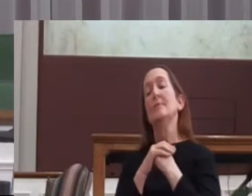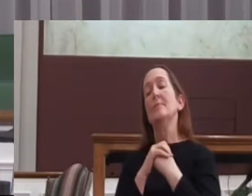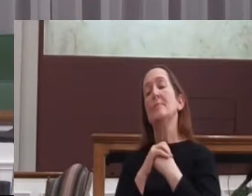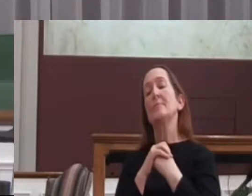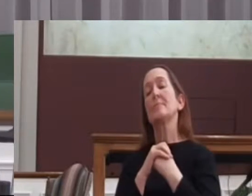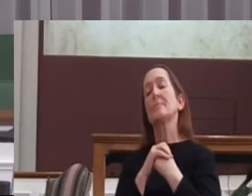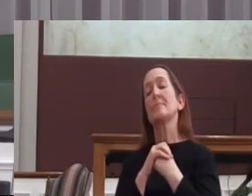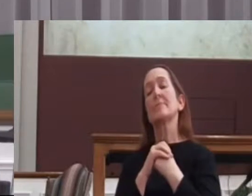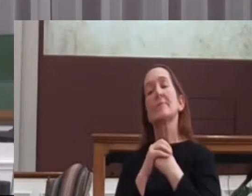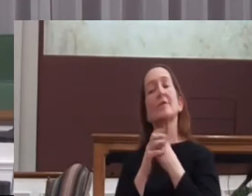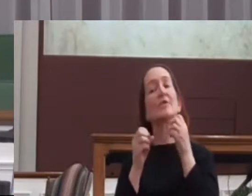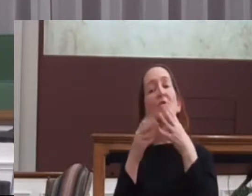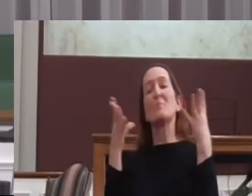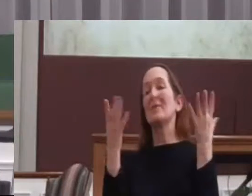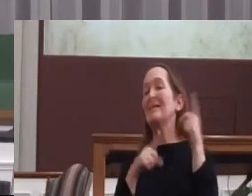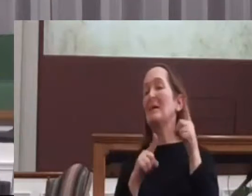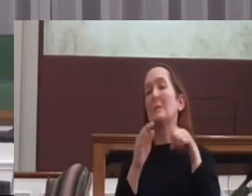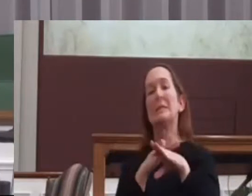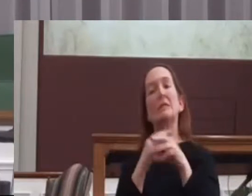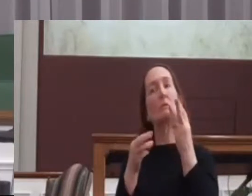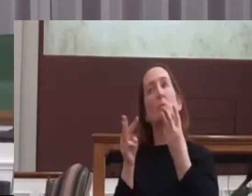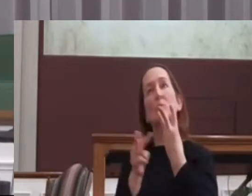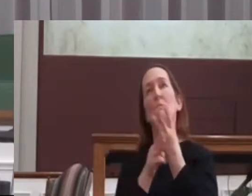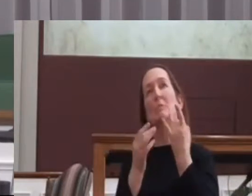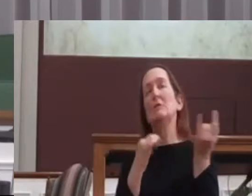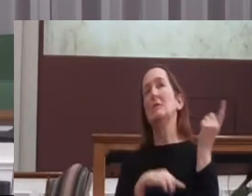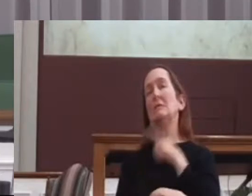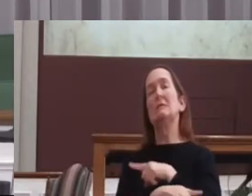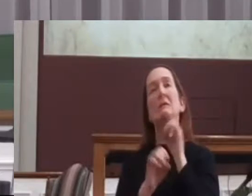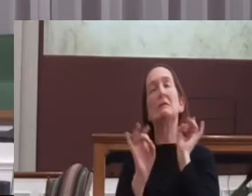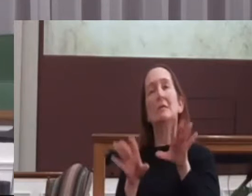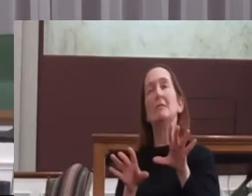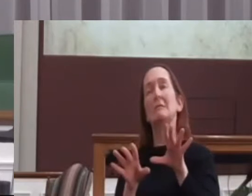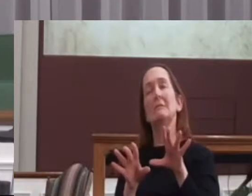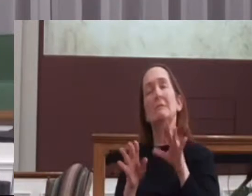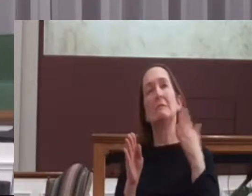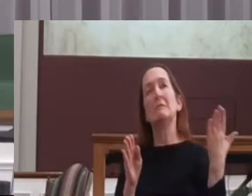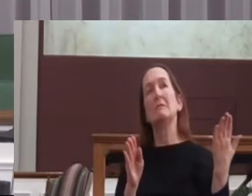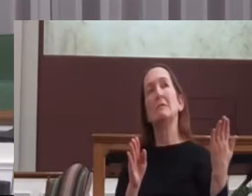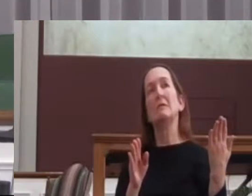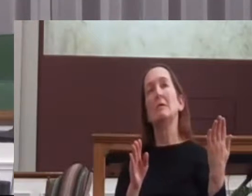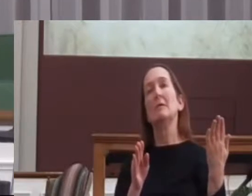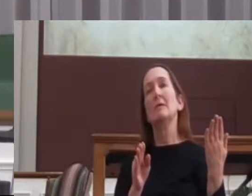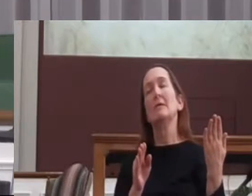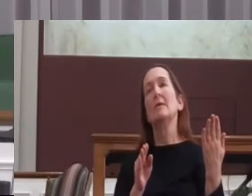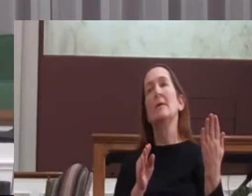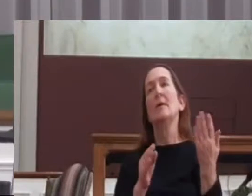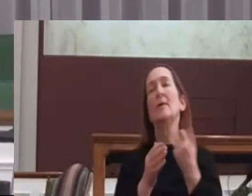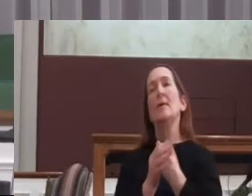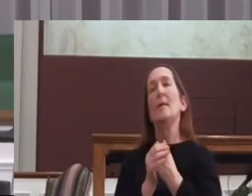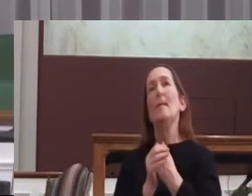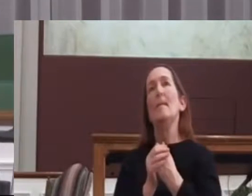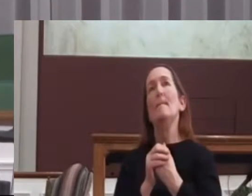We have a hard time with that, finding any of that out at this point with what's going on in our society.